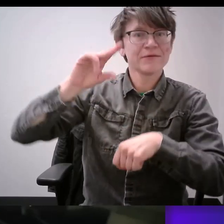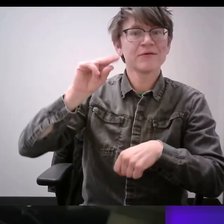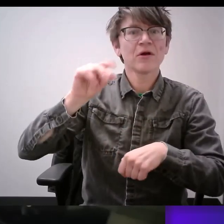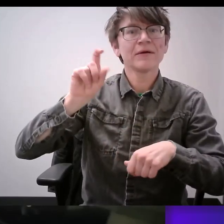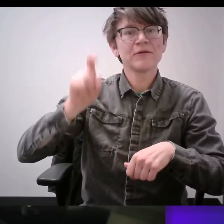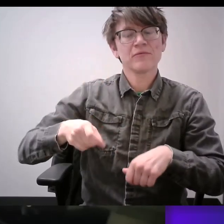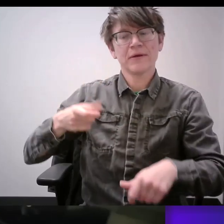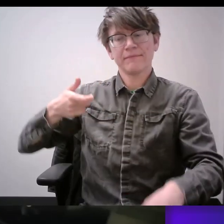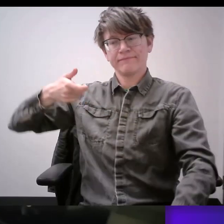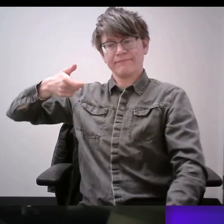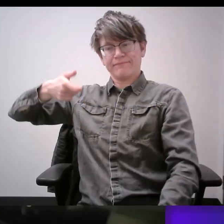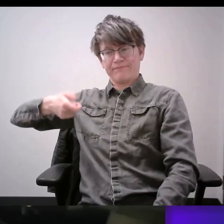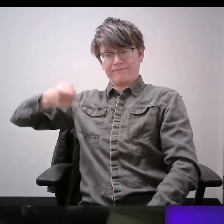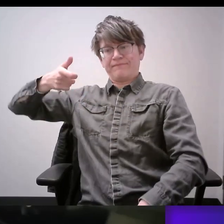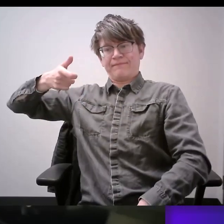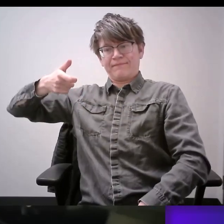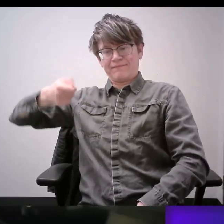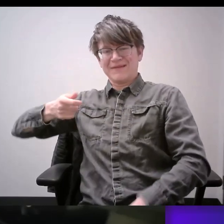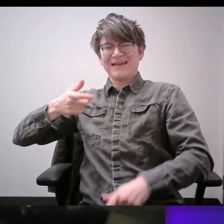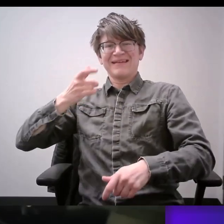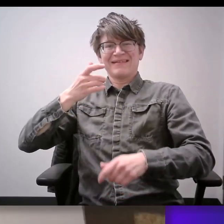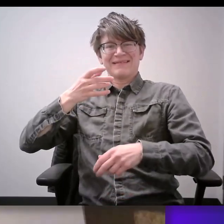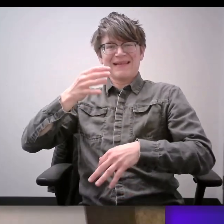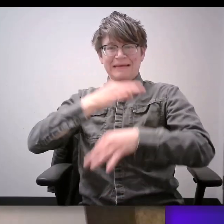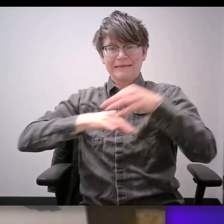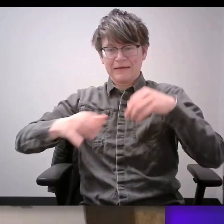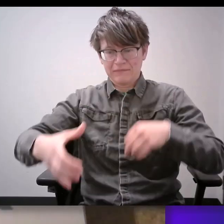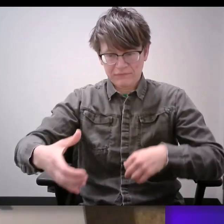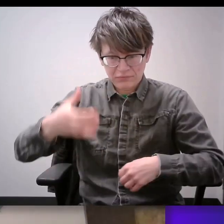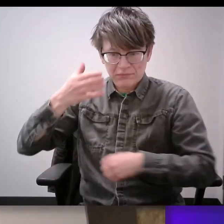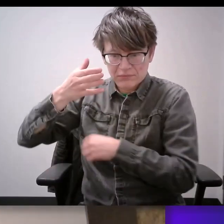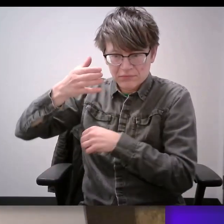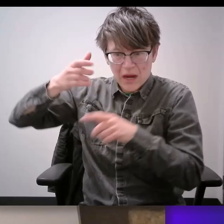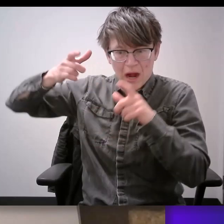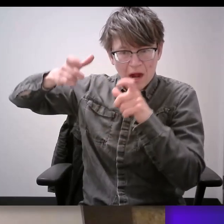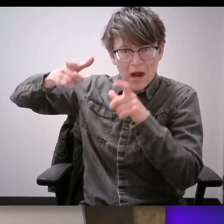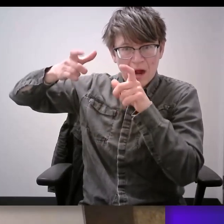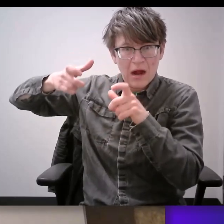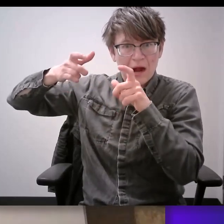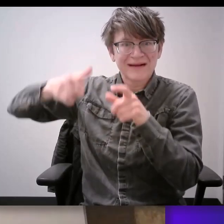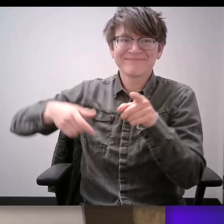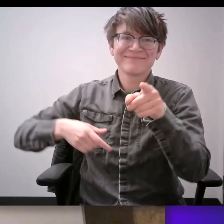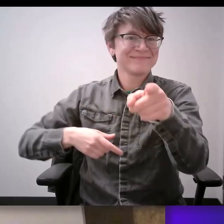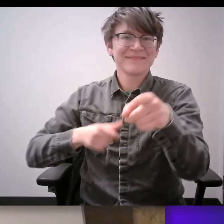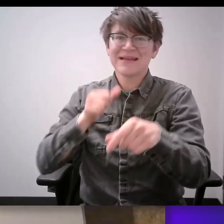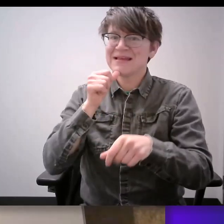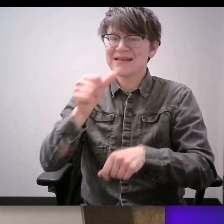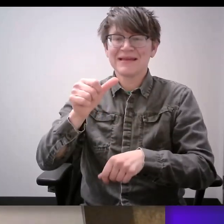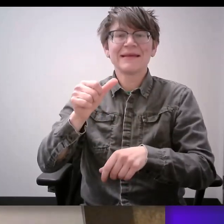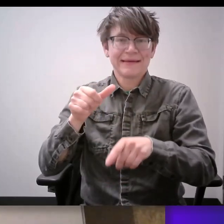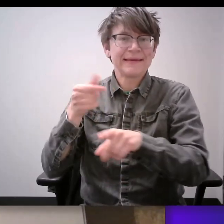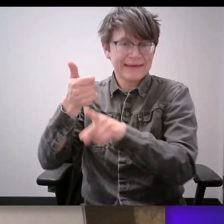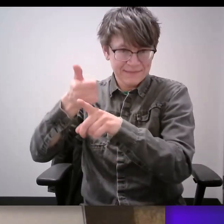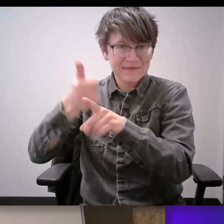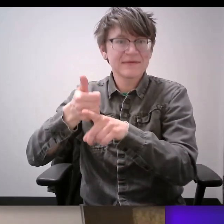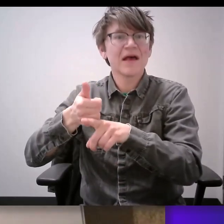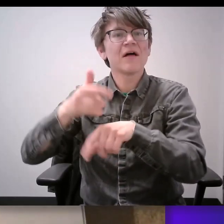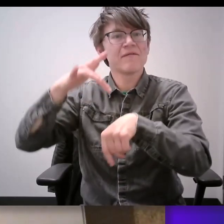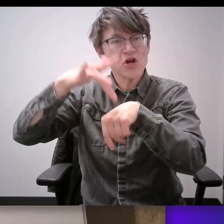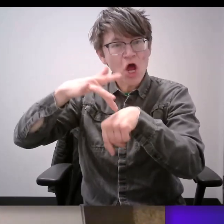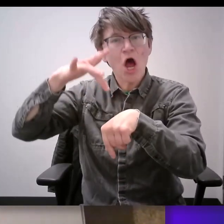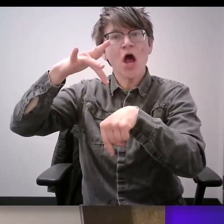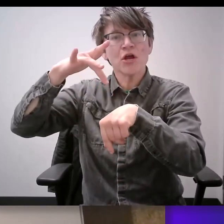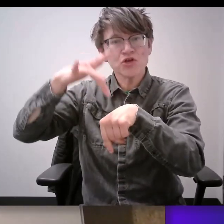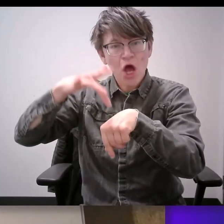like this, that you can trigger your camera with. For instance, this is my son not doing that and touching the picture button